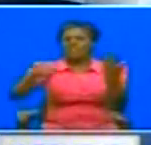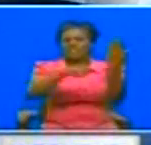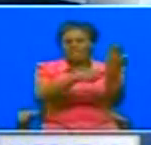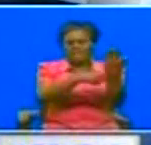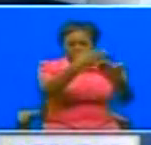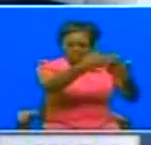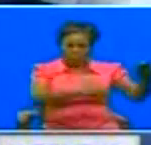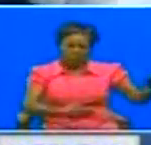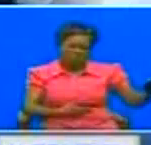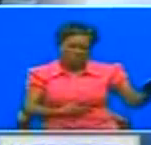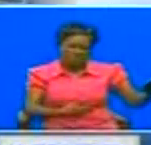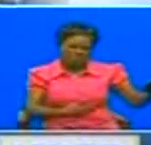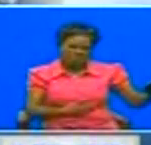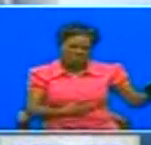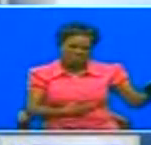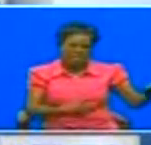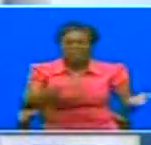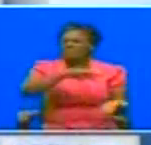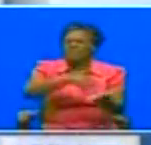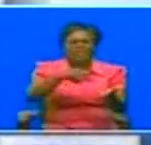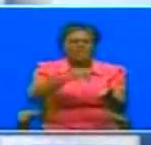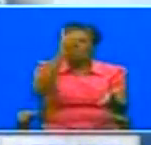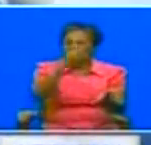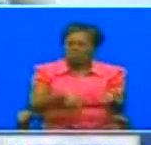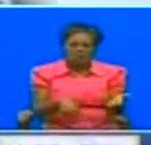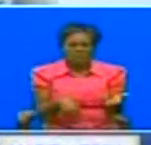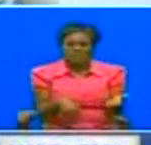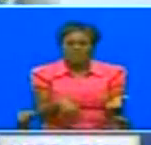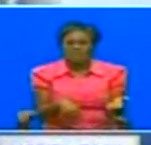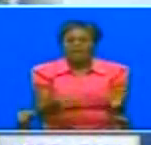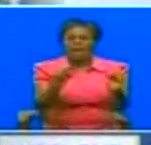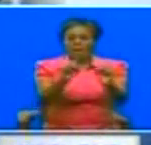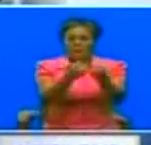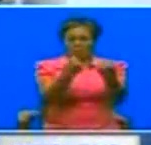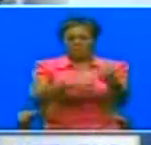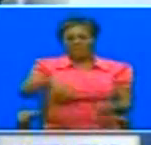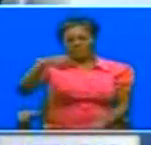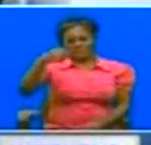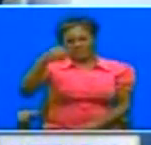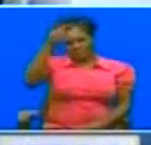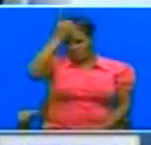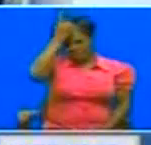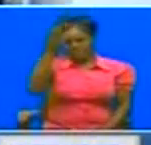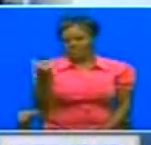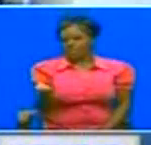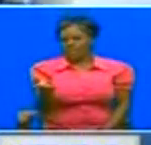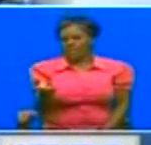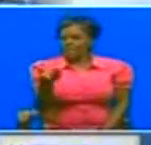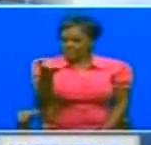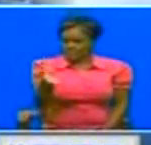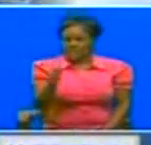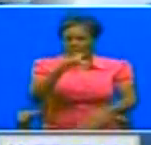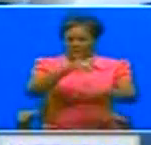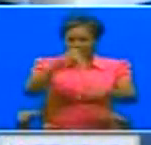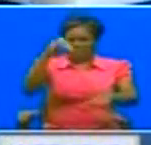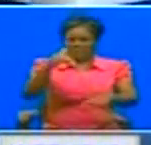of lists. What does that speak to with respect to what's happening on the ground, perhaps? Do you think that this is going to